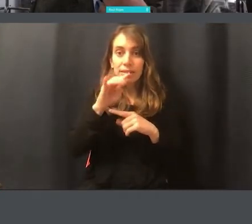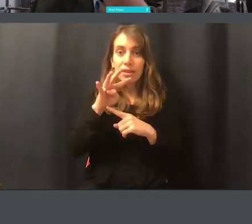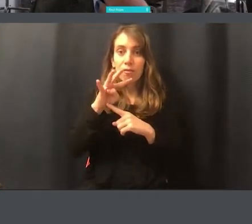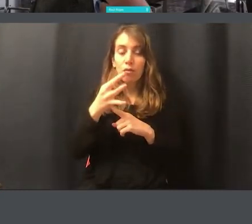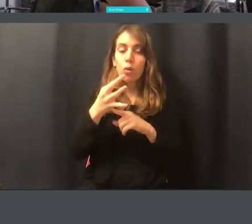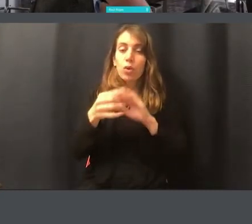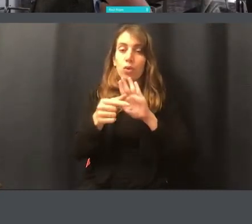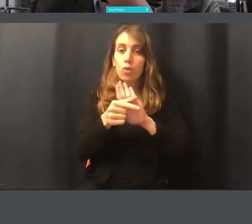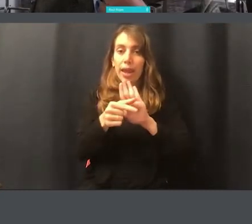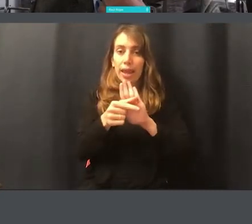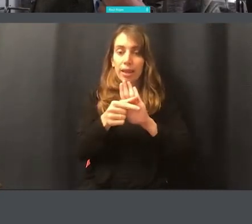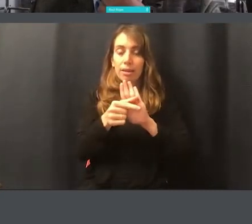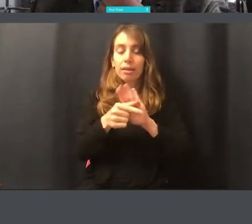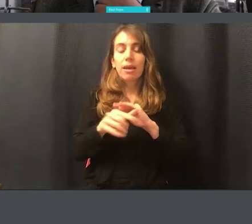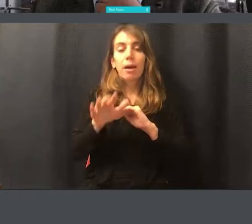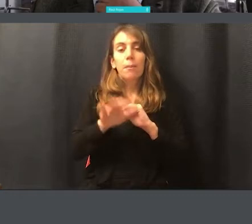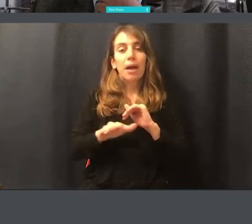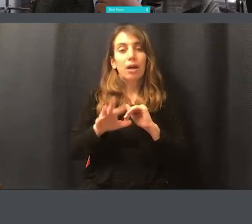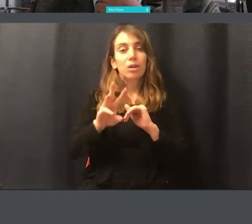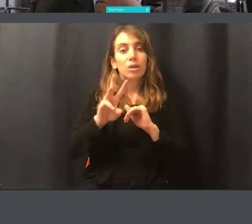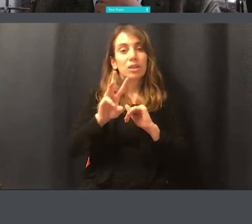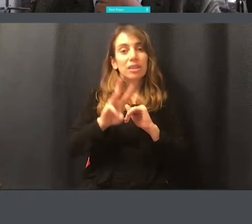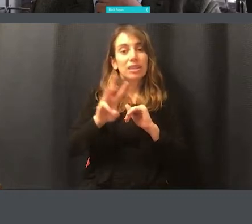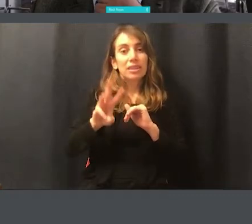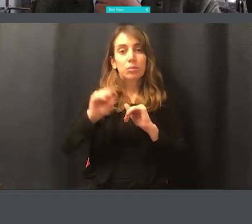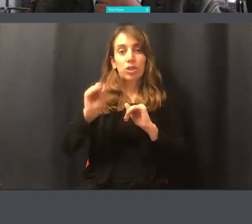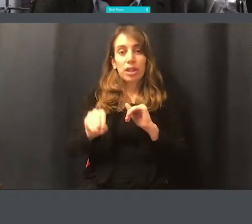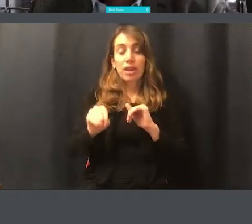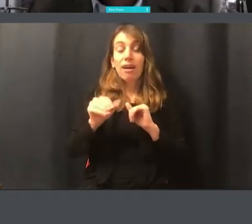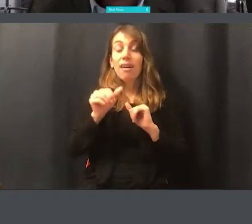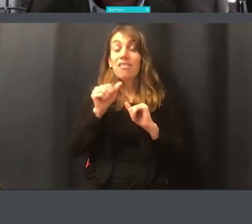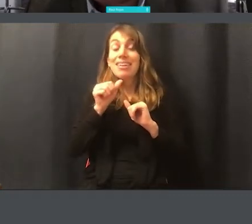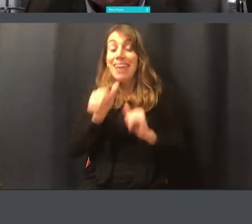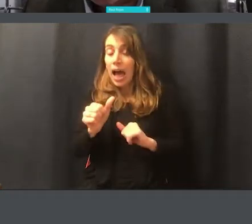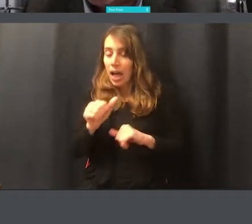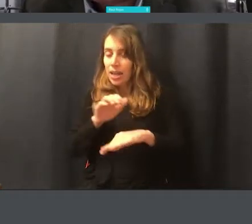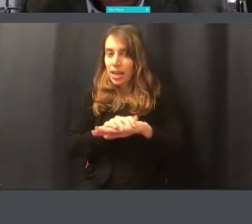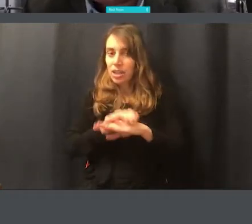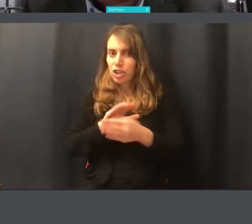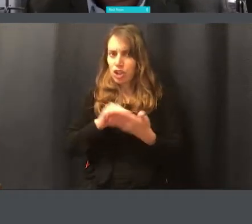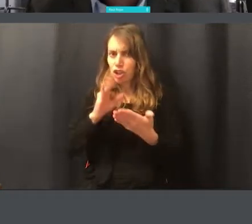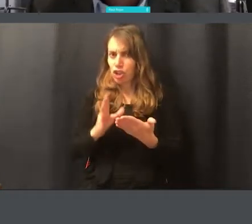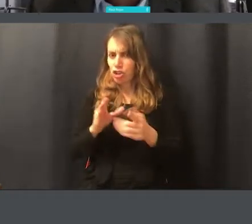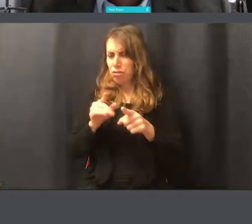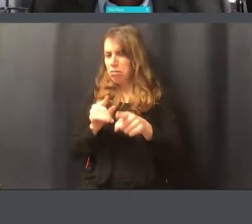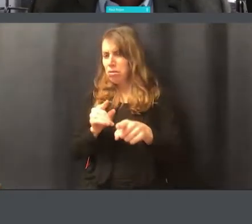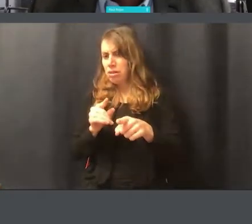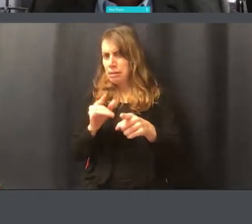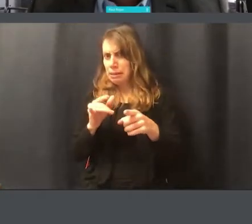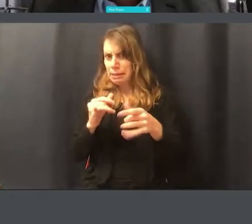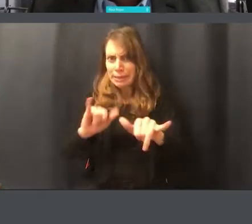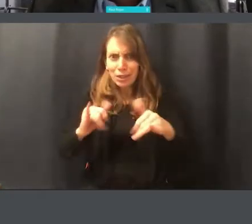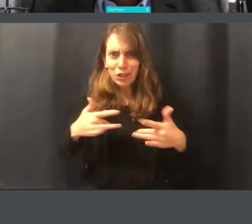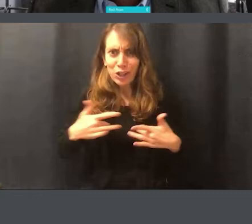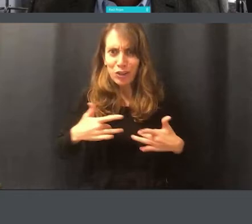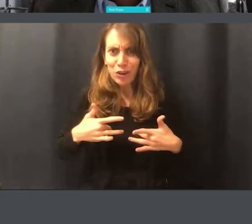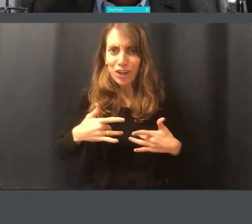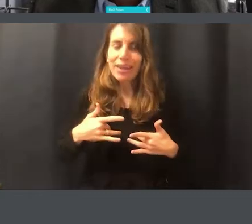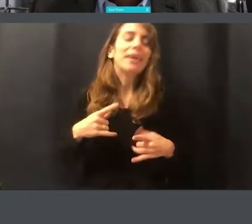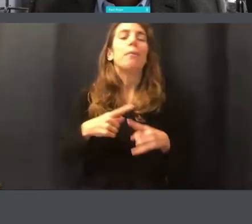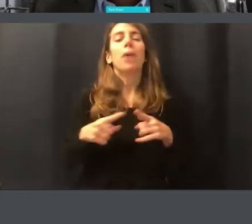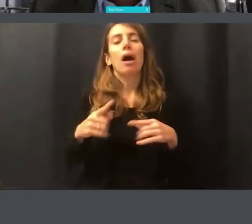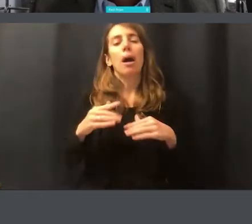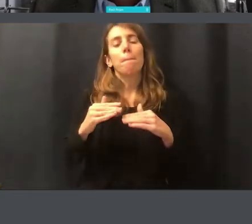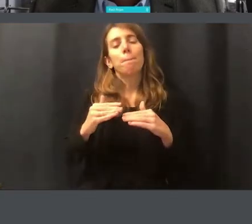about 66% of non-ELs. So you could say this is concerning too, right? There's a lot of kids who are not at that level. But more than